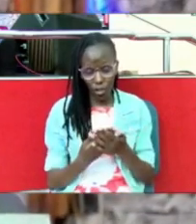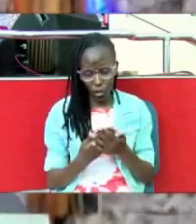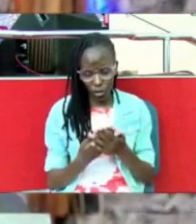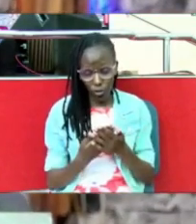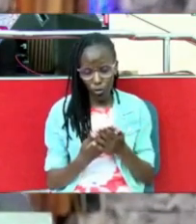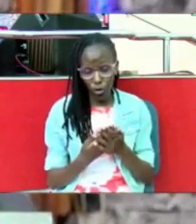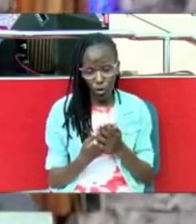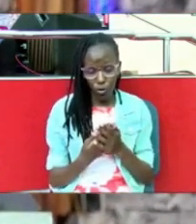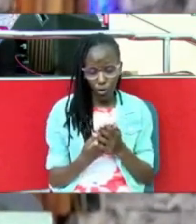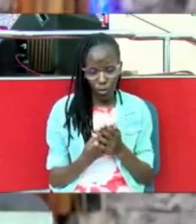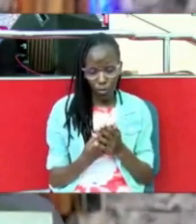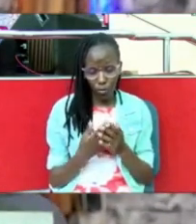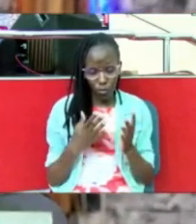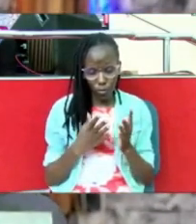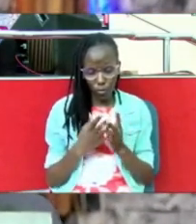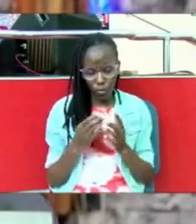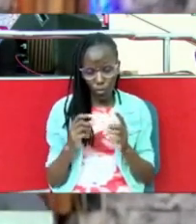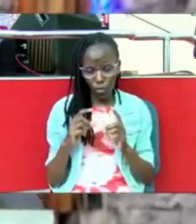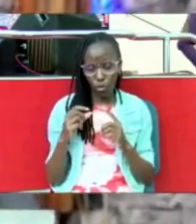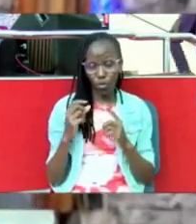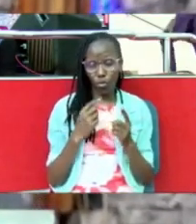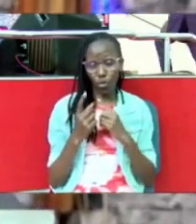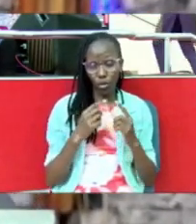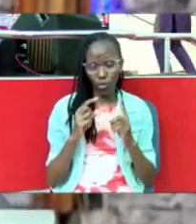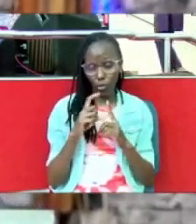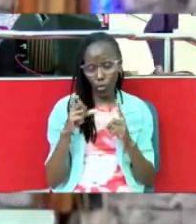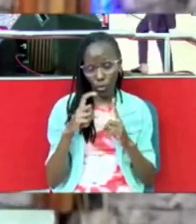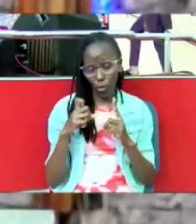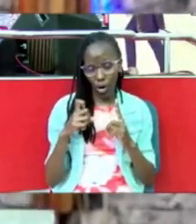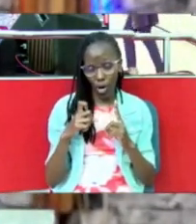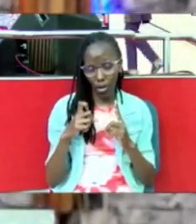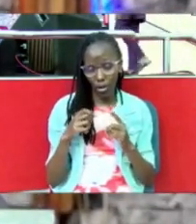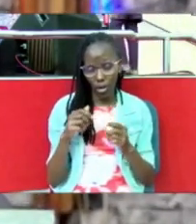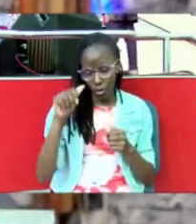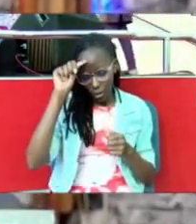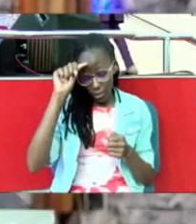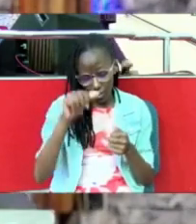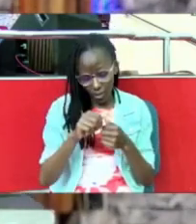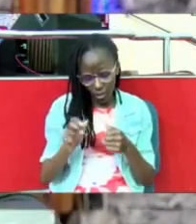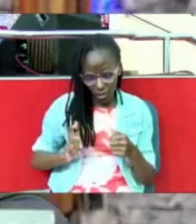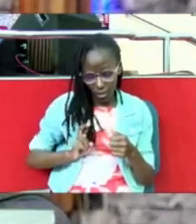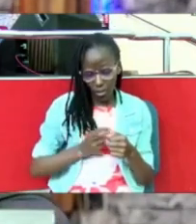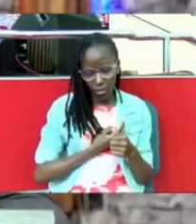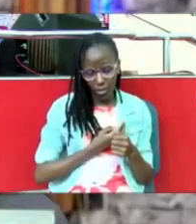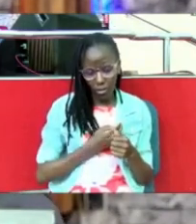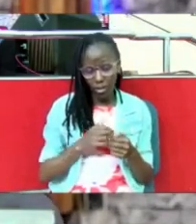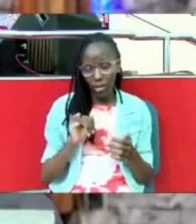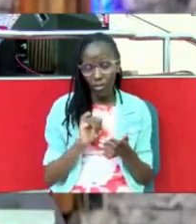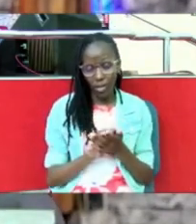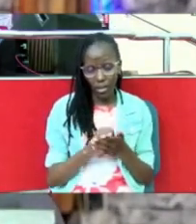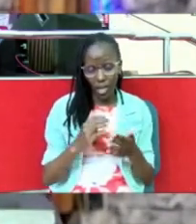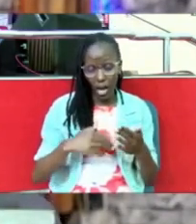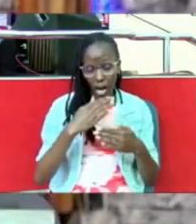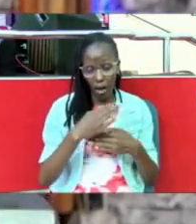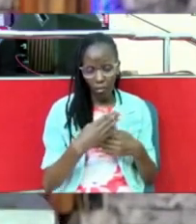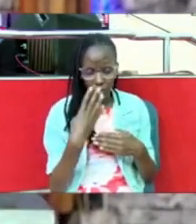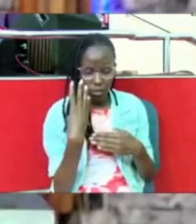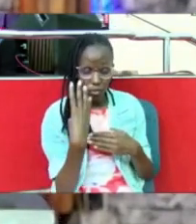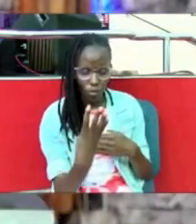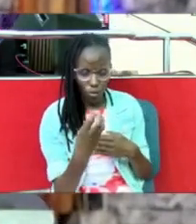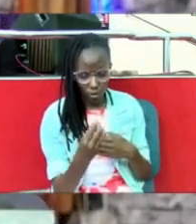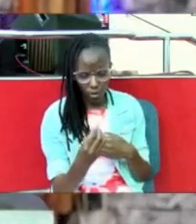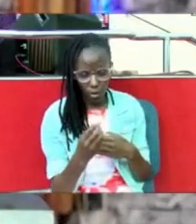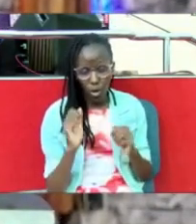Lord, even through your word. And Lord, you have reminded us, King of Glory, that indeed after 40, we can face